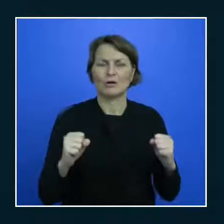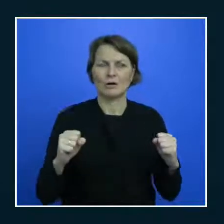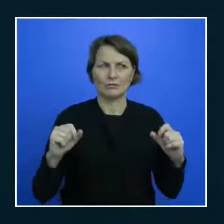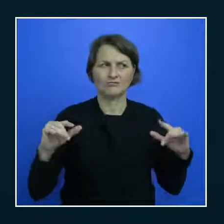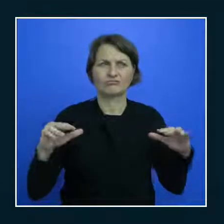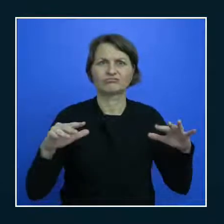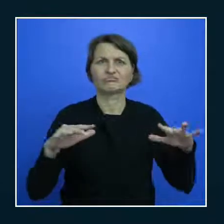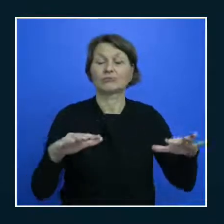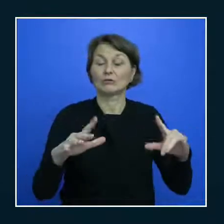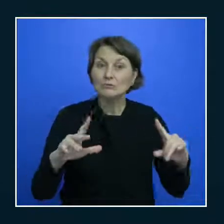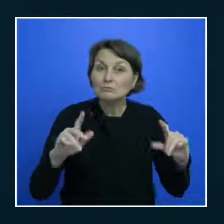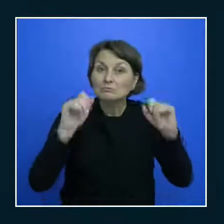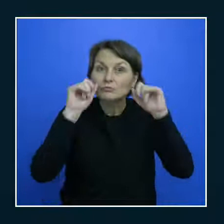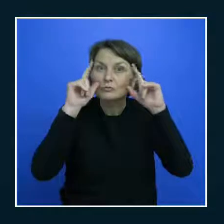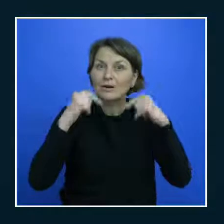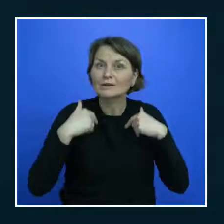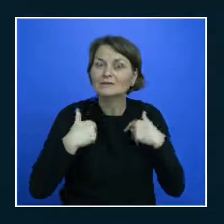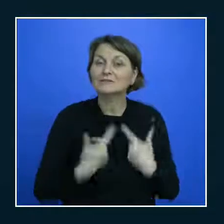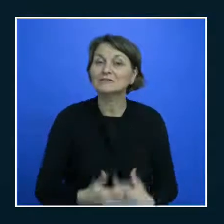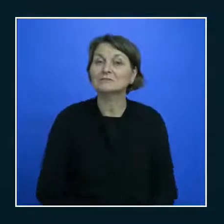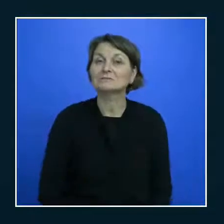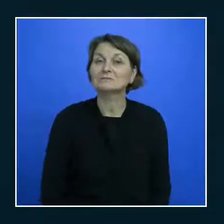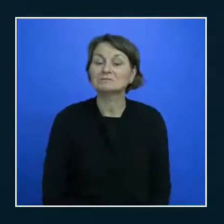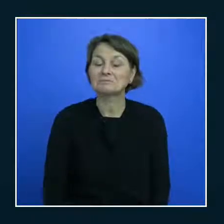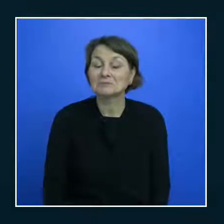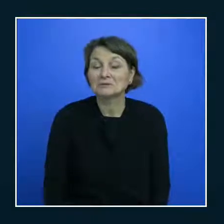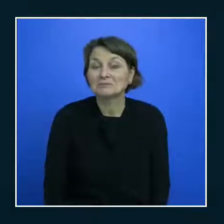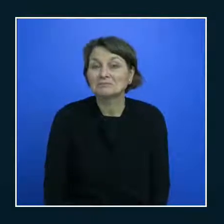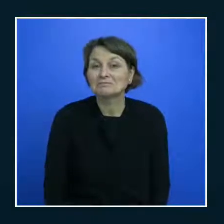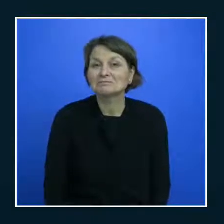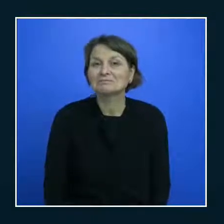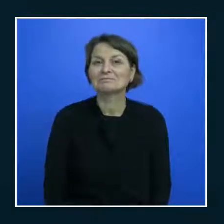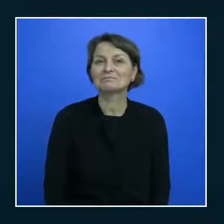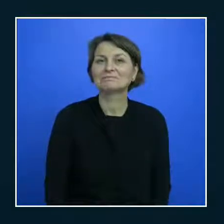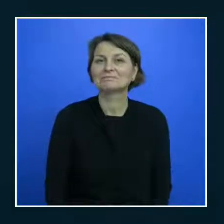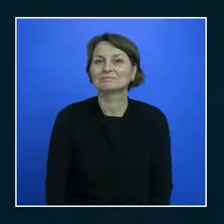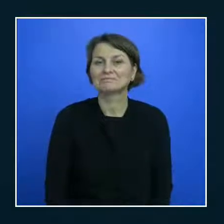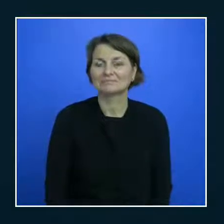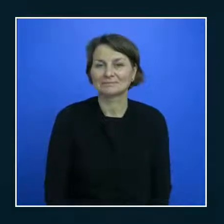that. Really, yep. That's very cool.